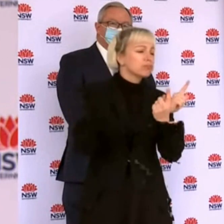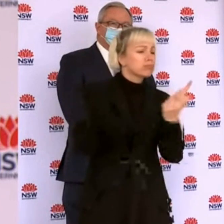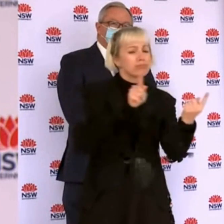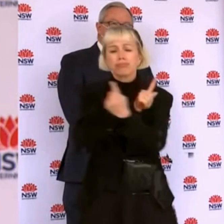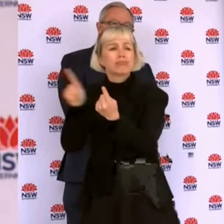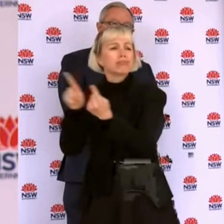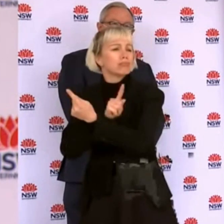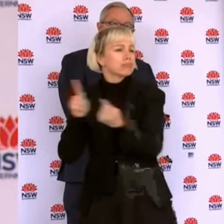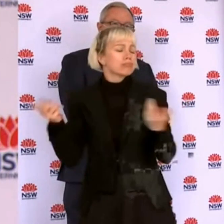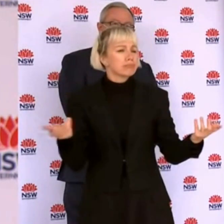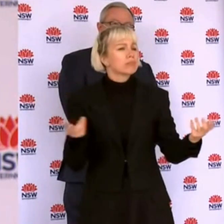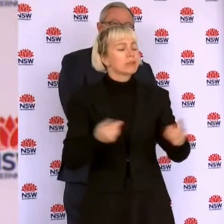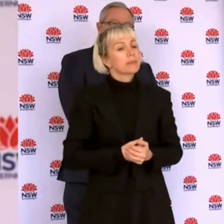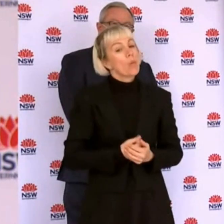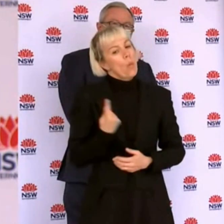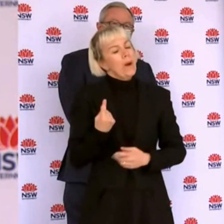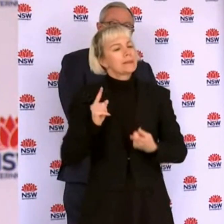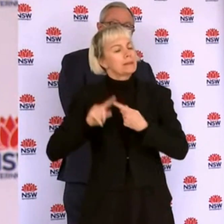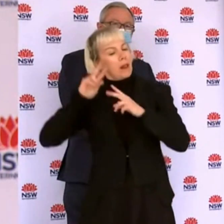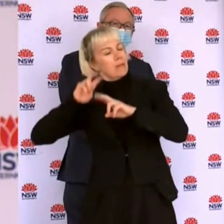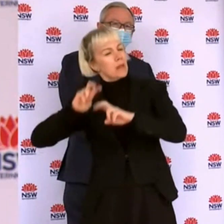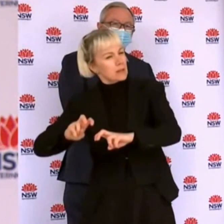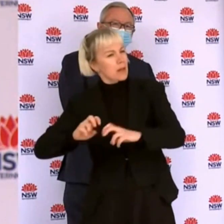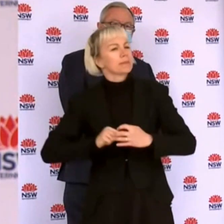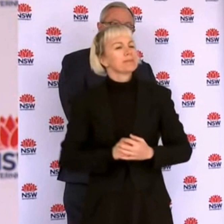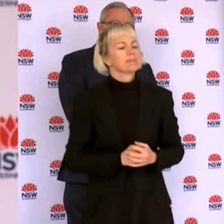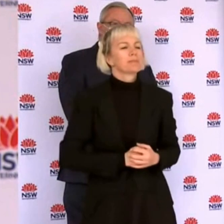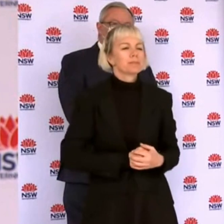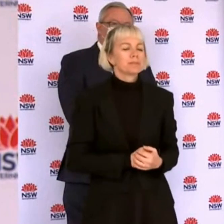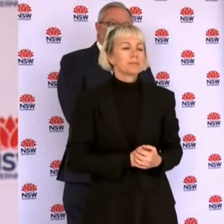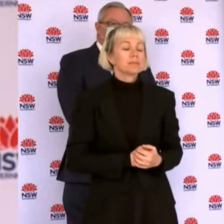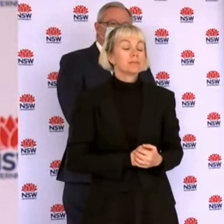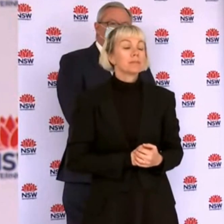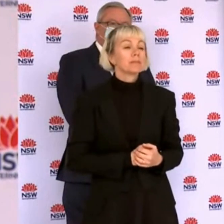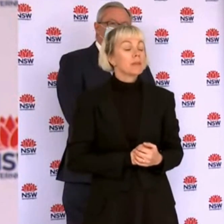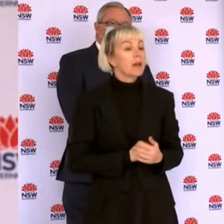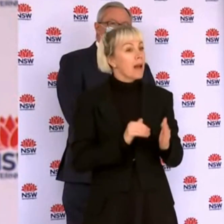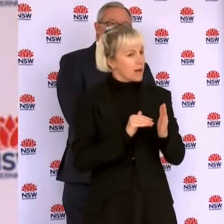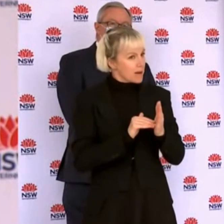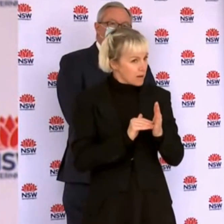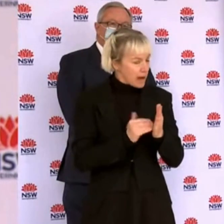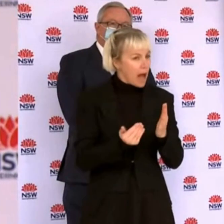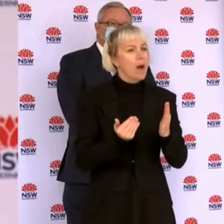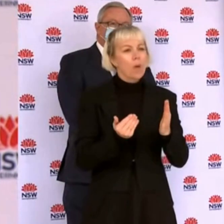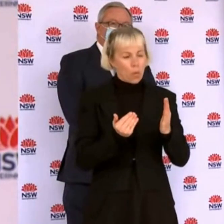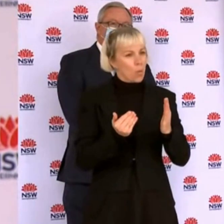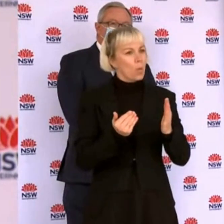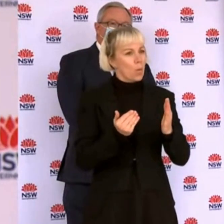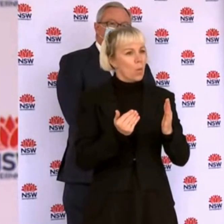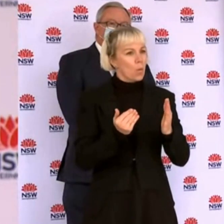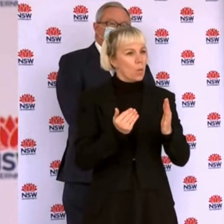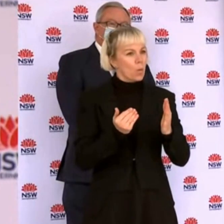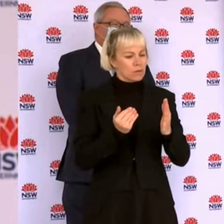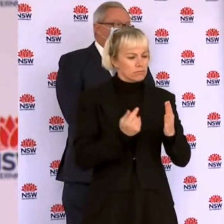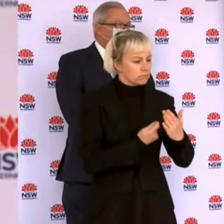under investigation. What we are now seeing is cases pop up in other